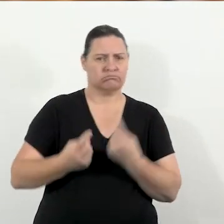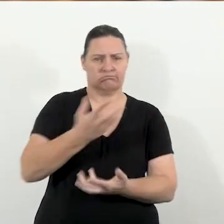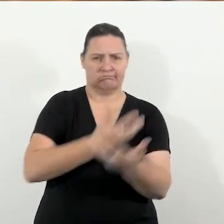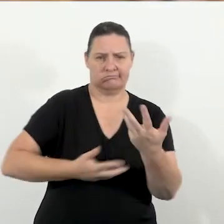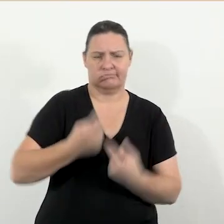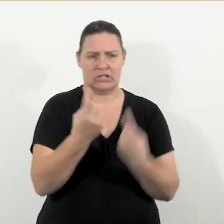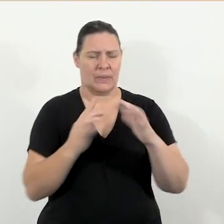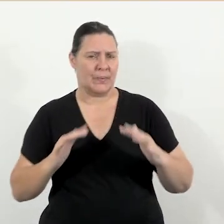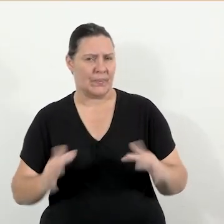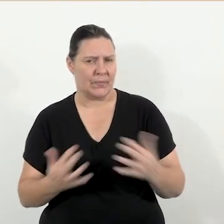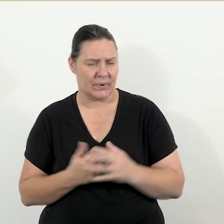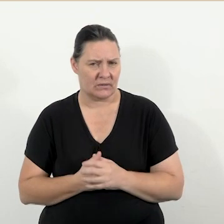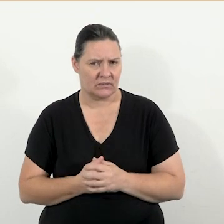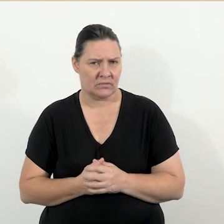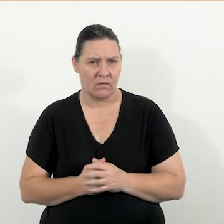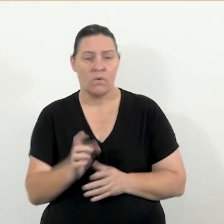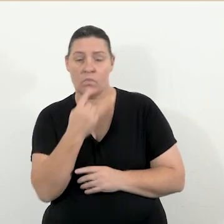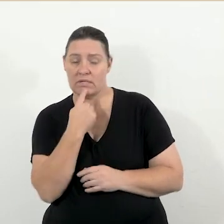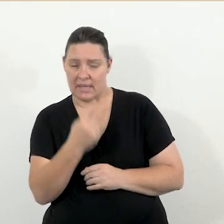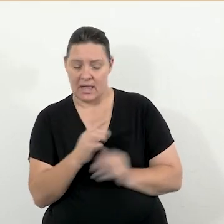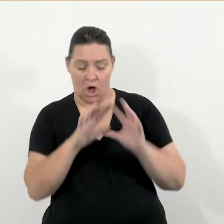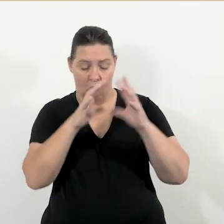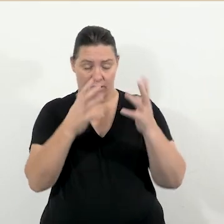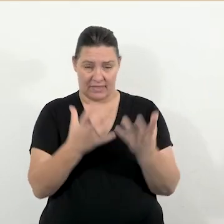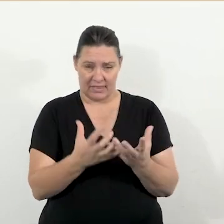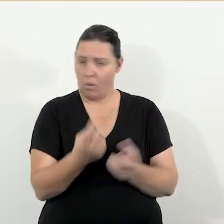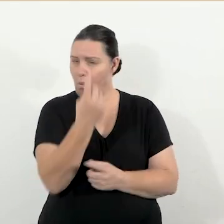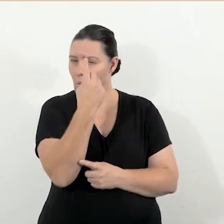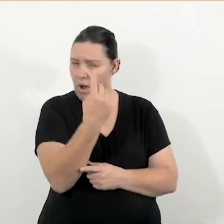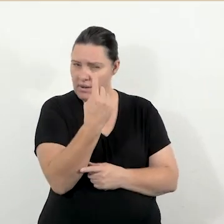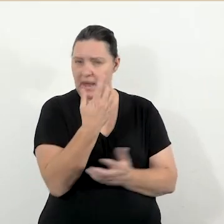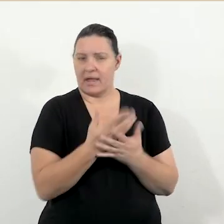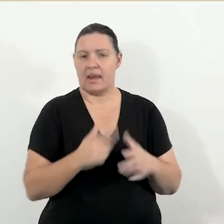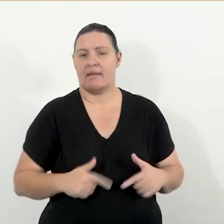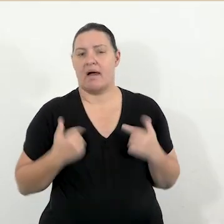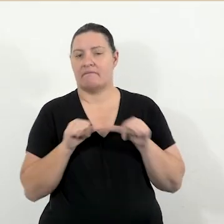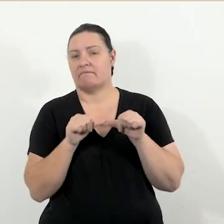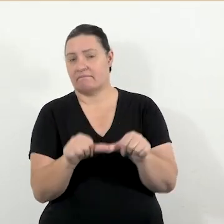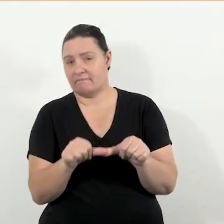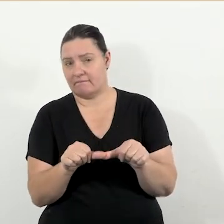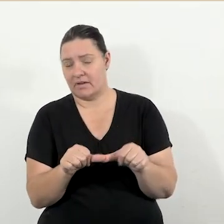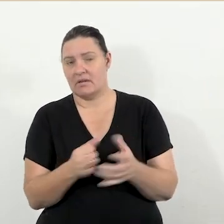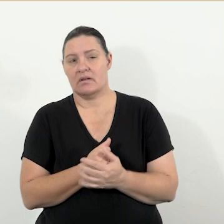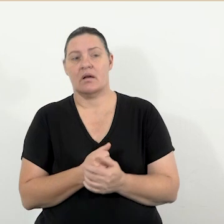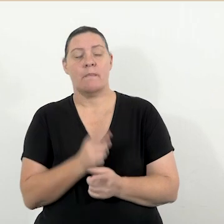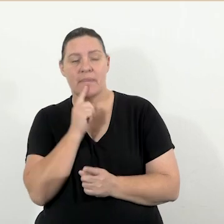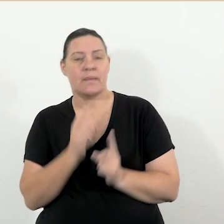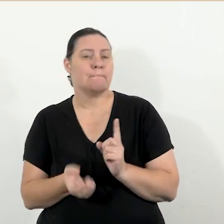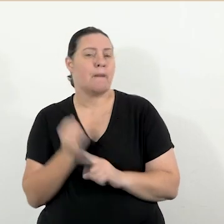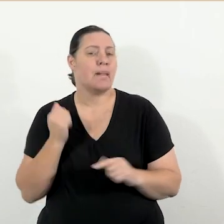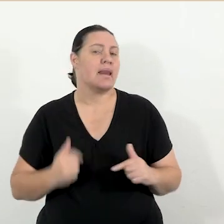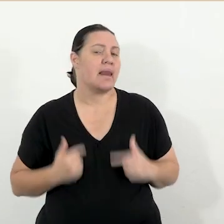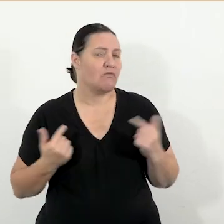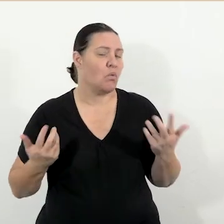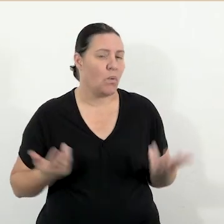other. Now, we said that the Earth is the only planet that can sustain life, right? And where do we